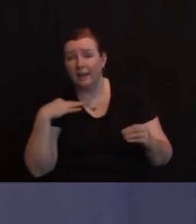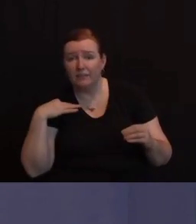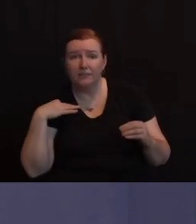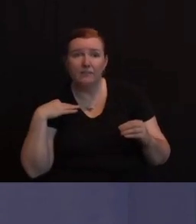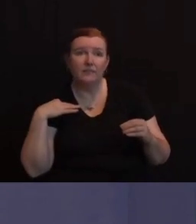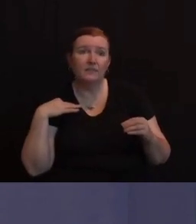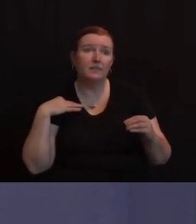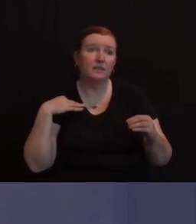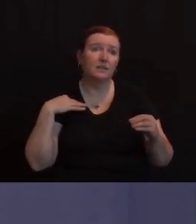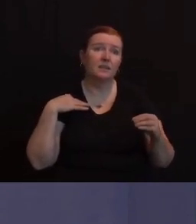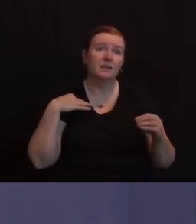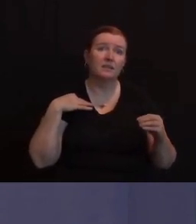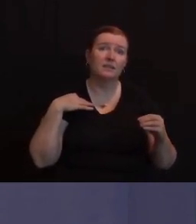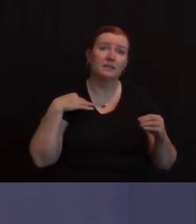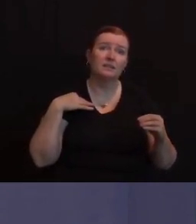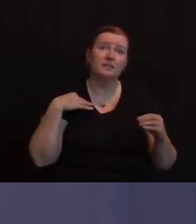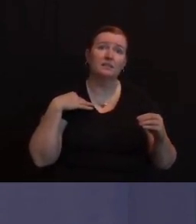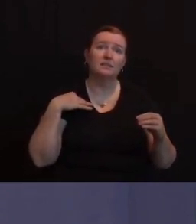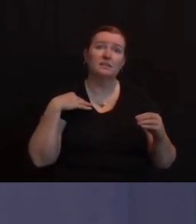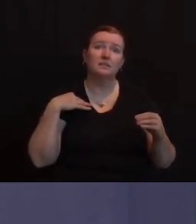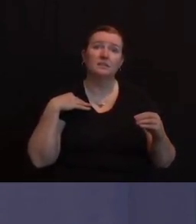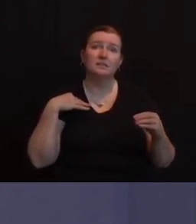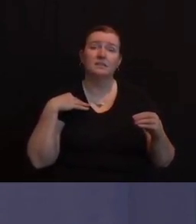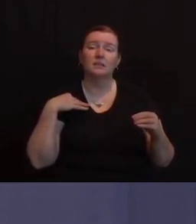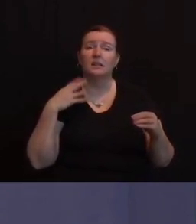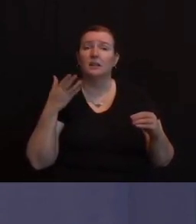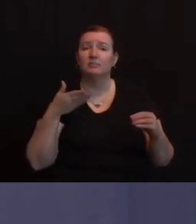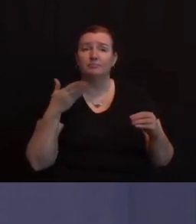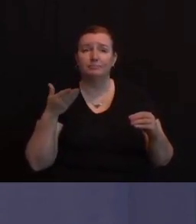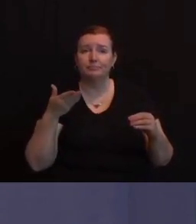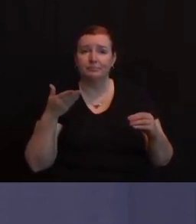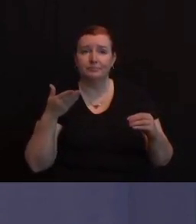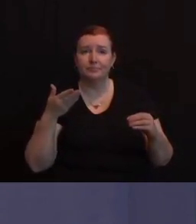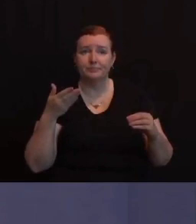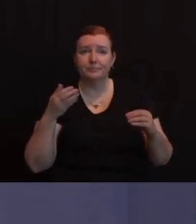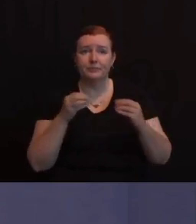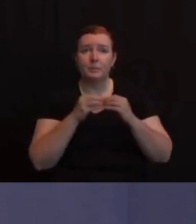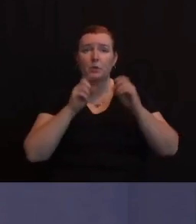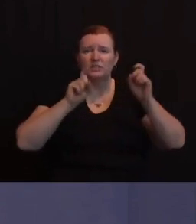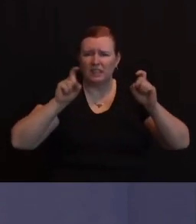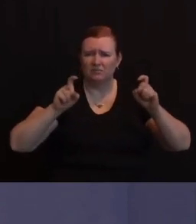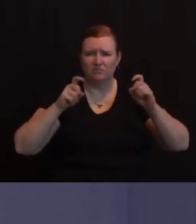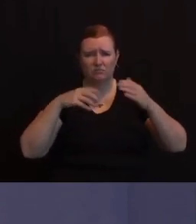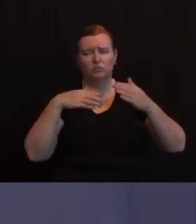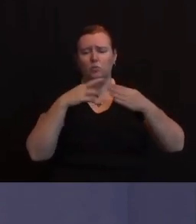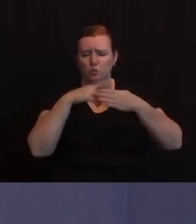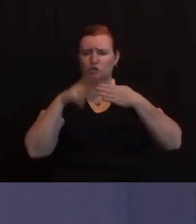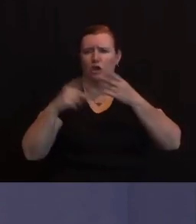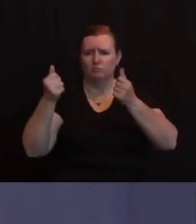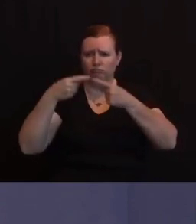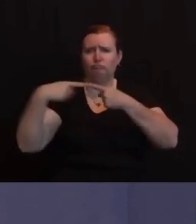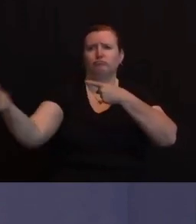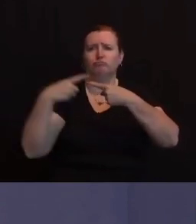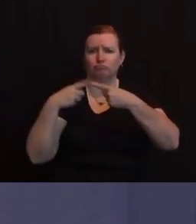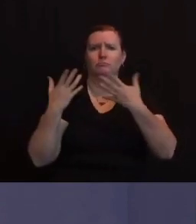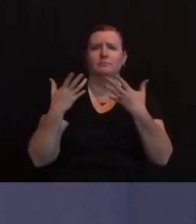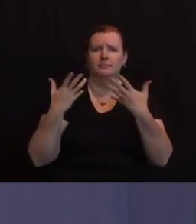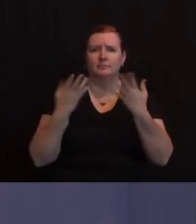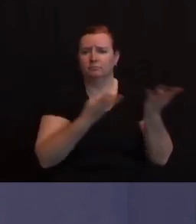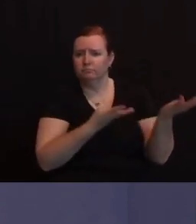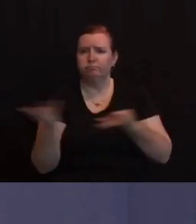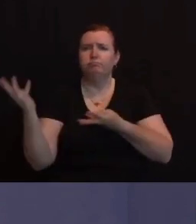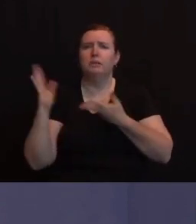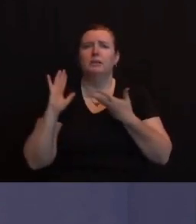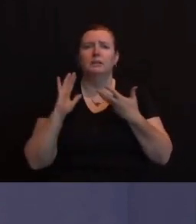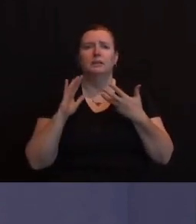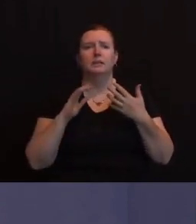decrease, rely on ourselves, decrease the turnaround time, and reach out into the community, not only doing